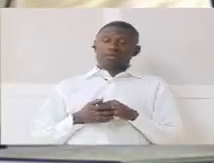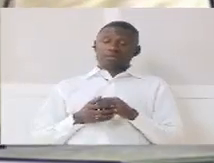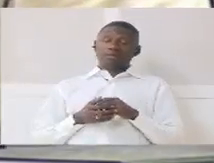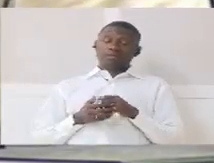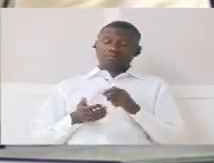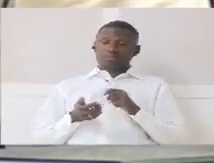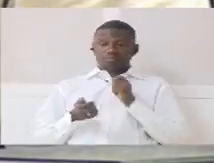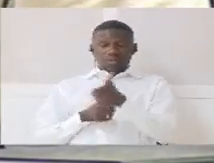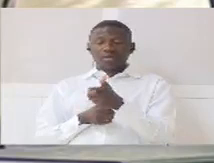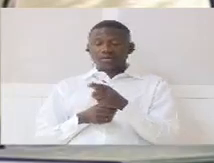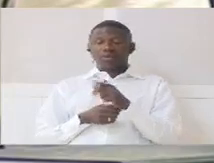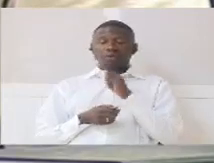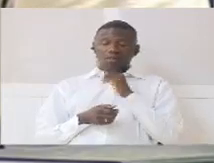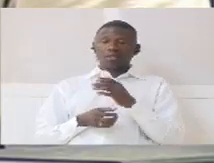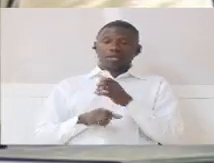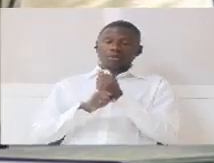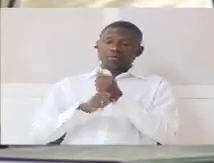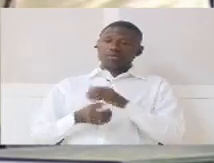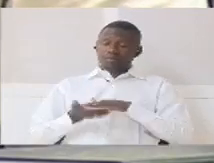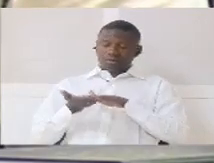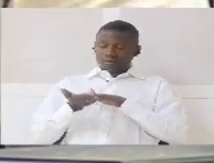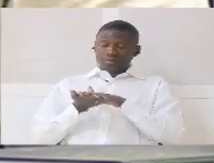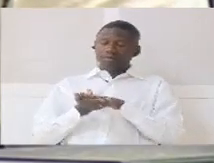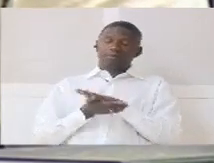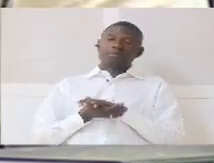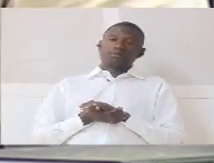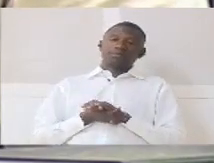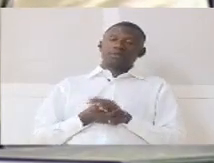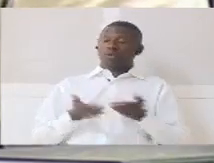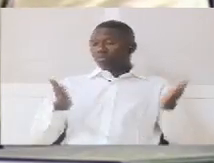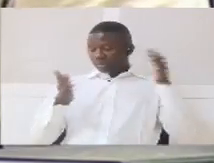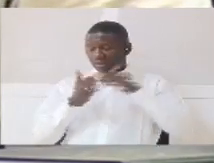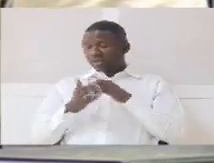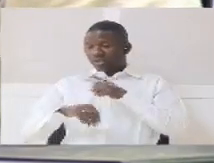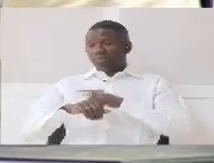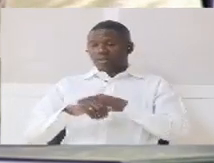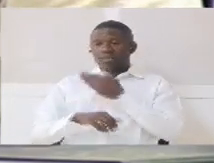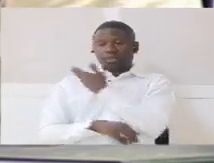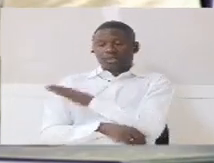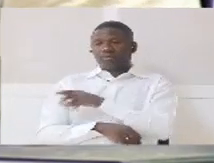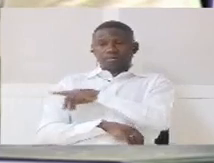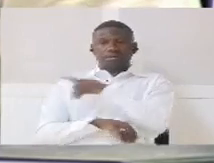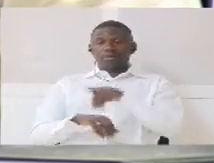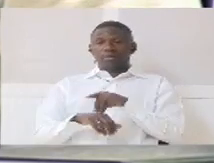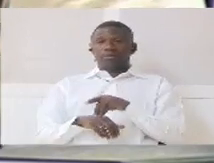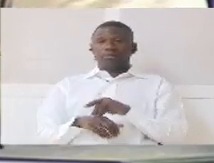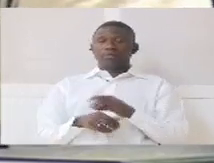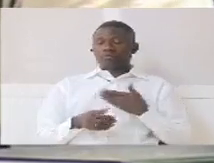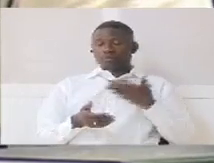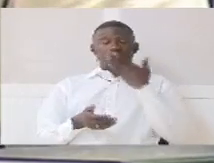And I'm the person who applies till the time they left the place. Mboto, I was there.